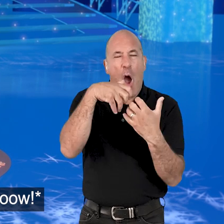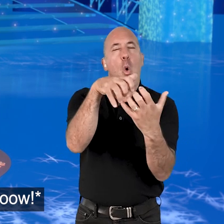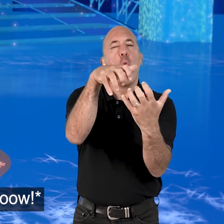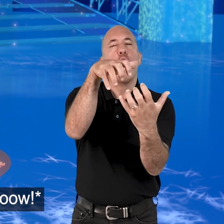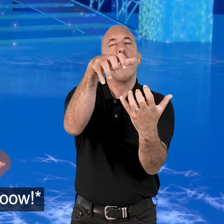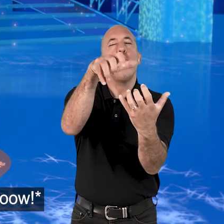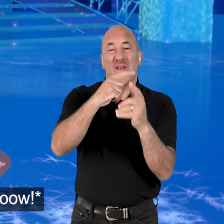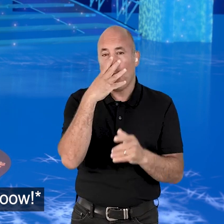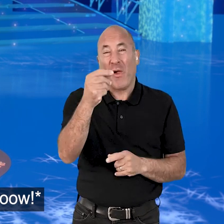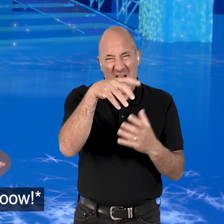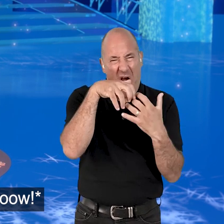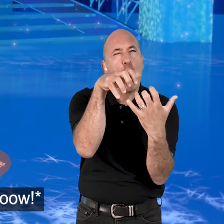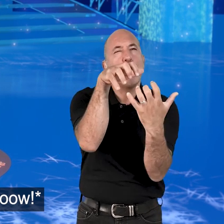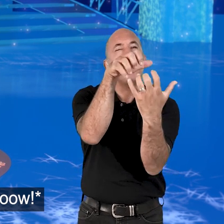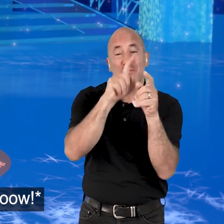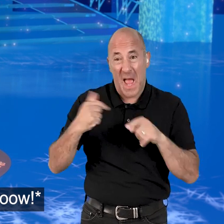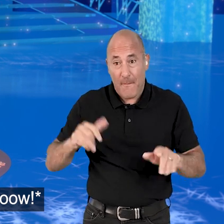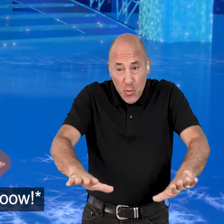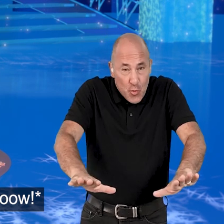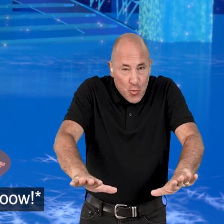wolf.